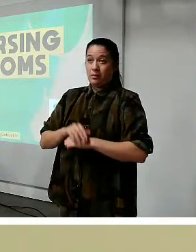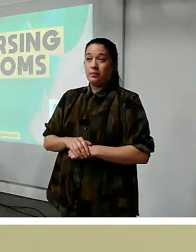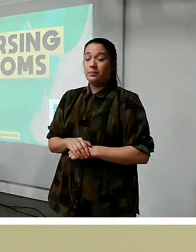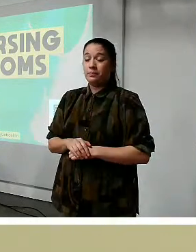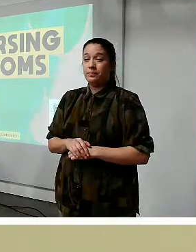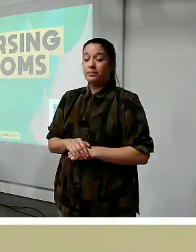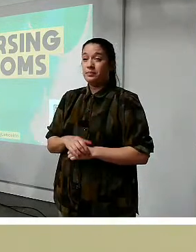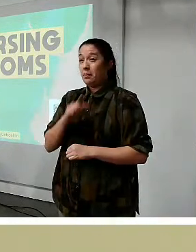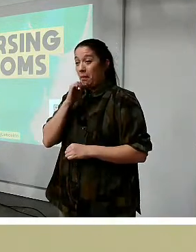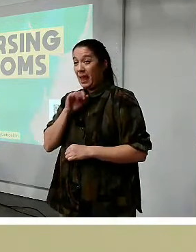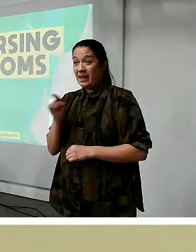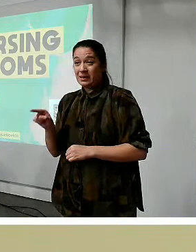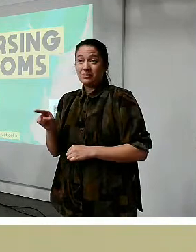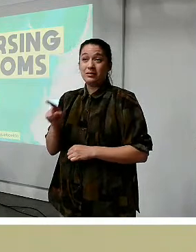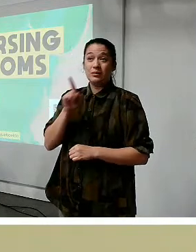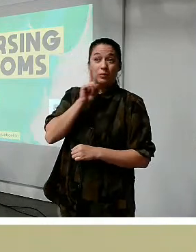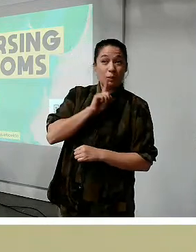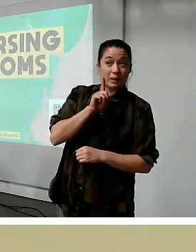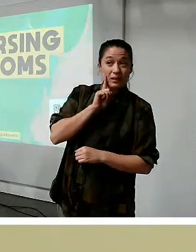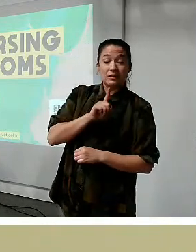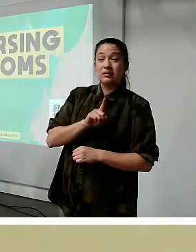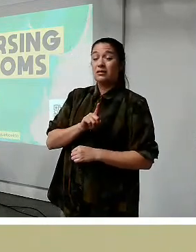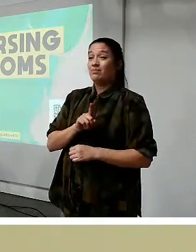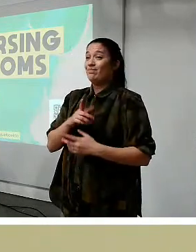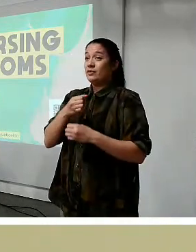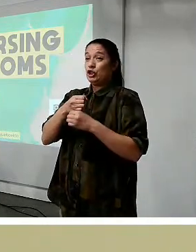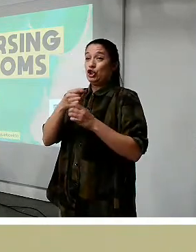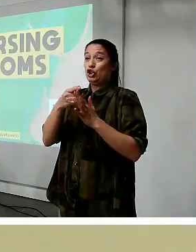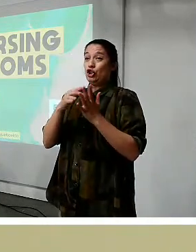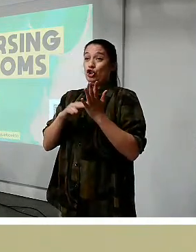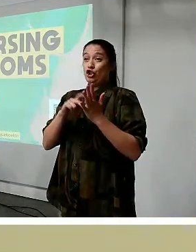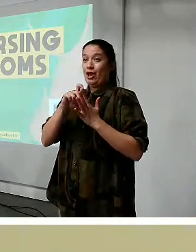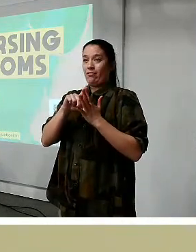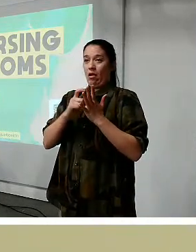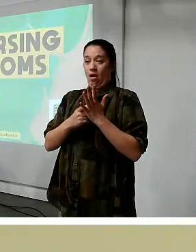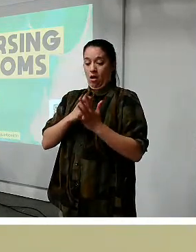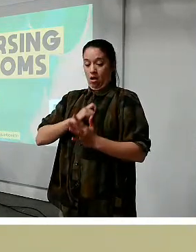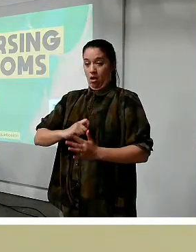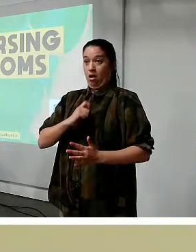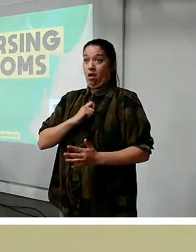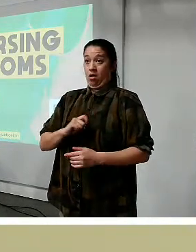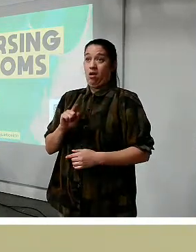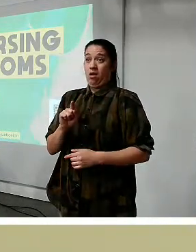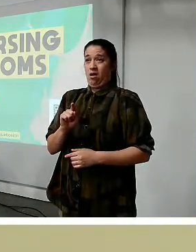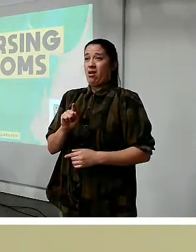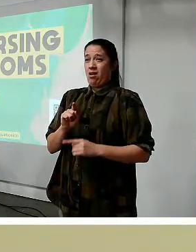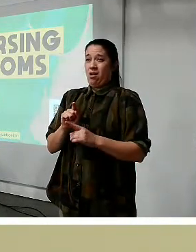state-sponsored gendered brutality throughout the period of enslavement.